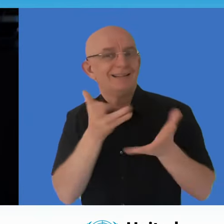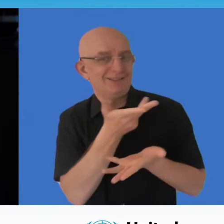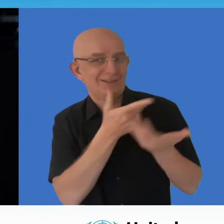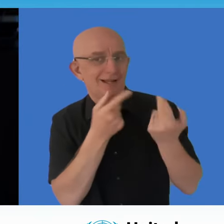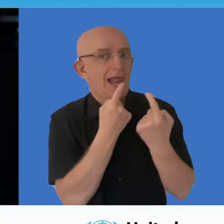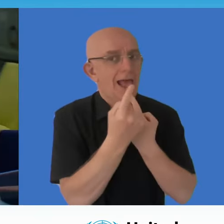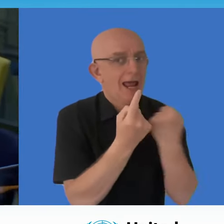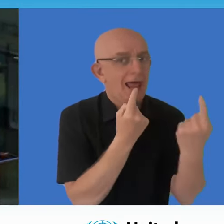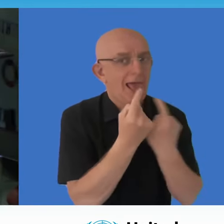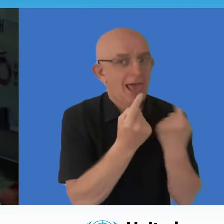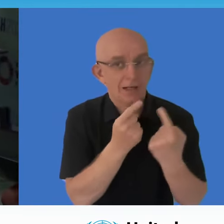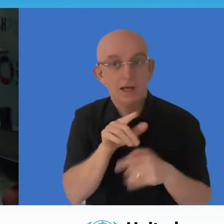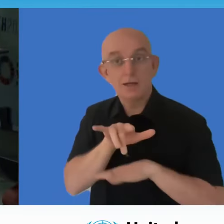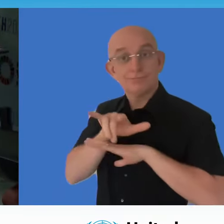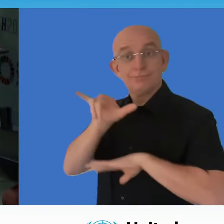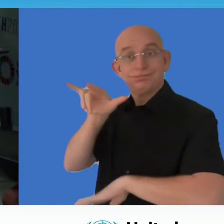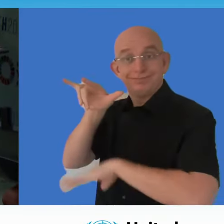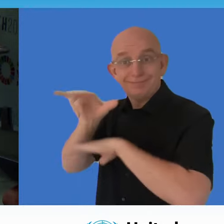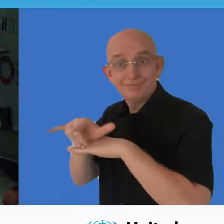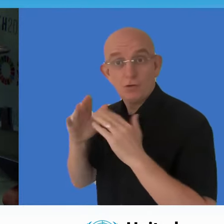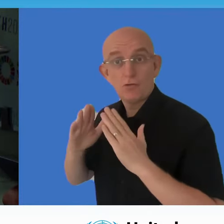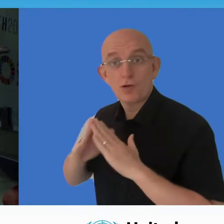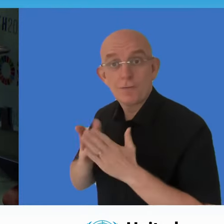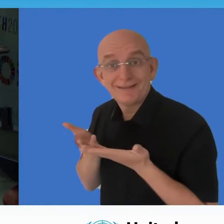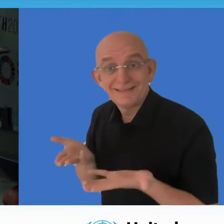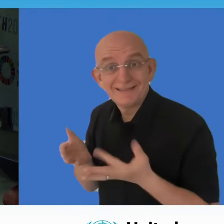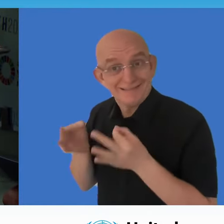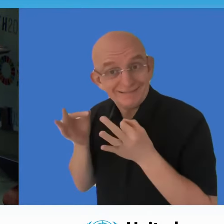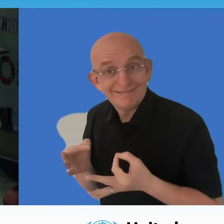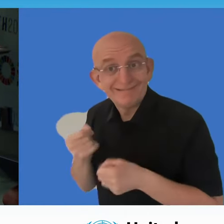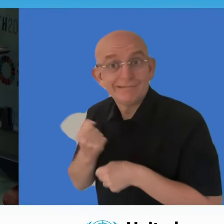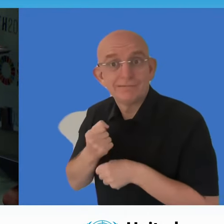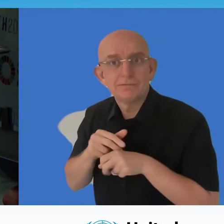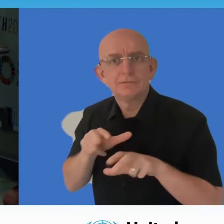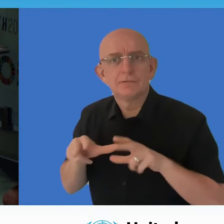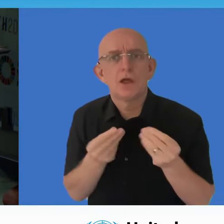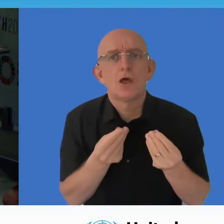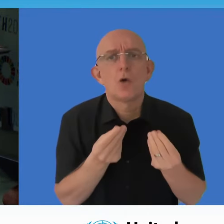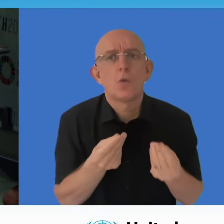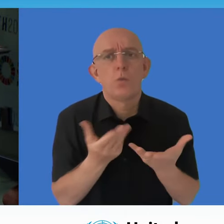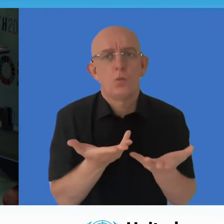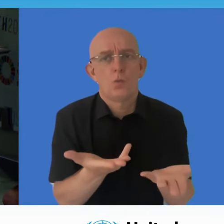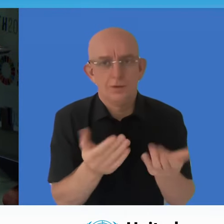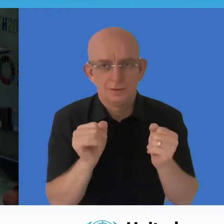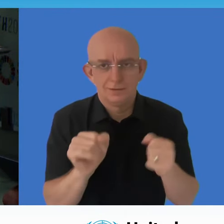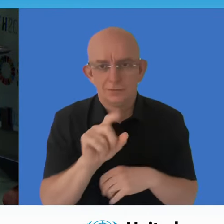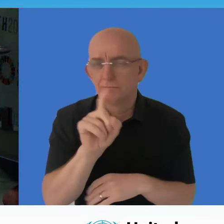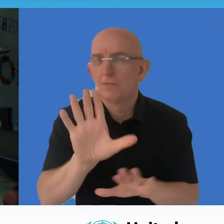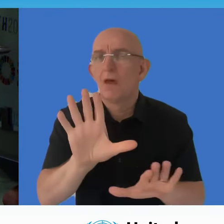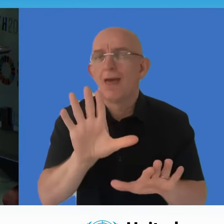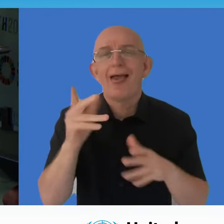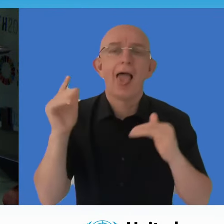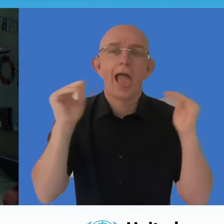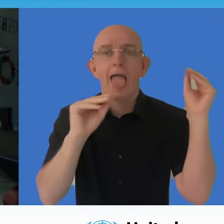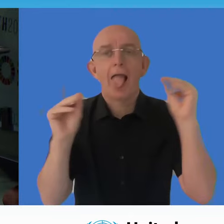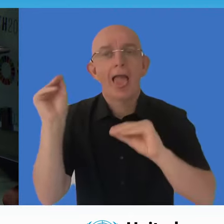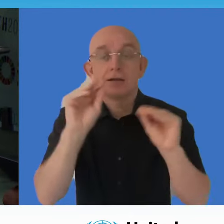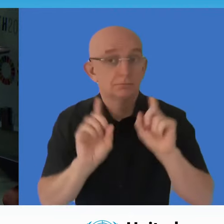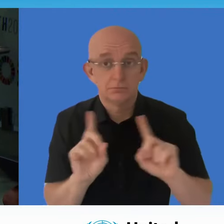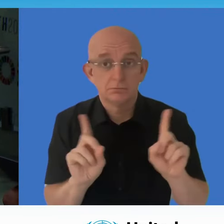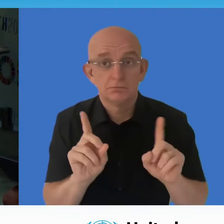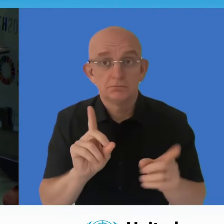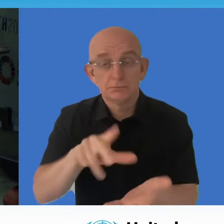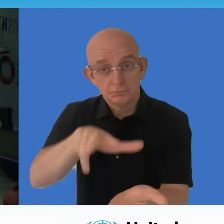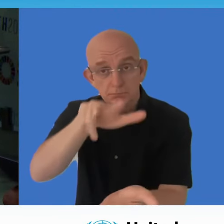Perfect. What an incredible question. So let's be real here. We come to these forums brimming with ideas, ready to tackle the world's